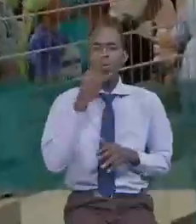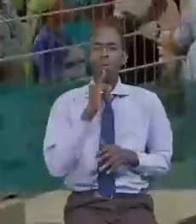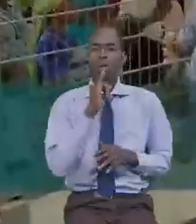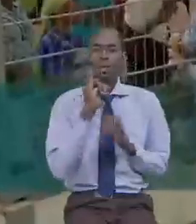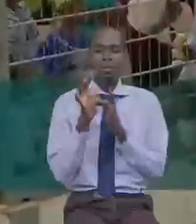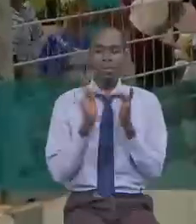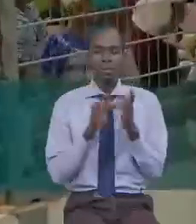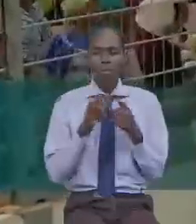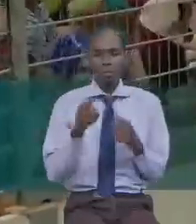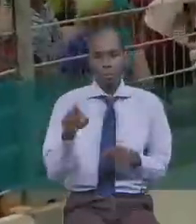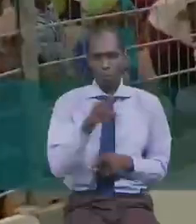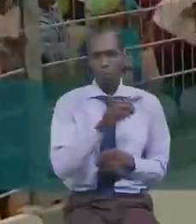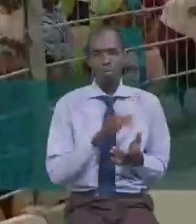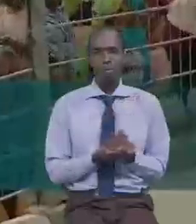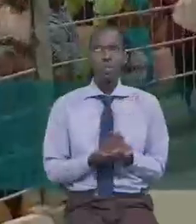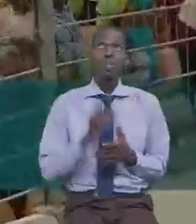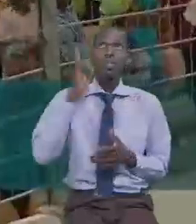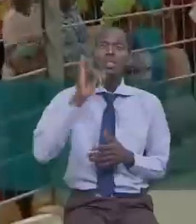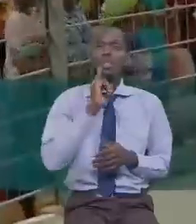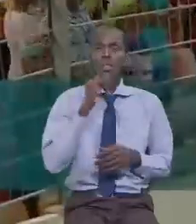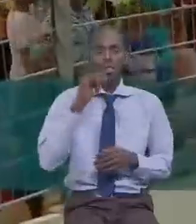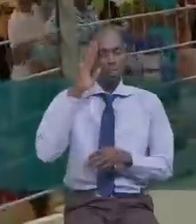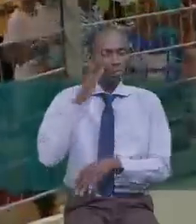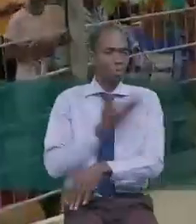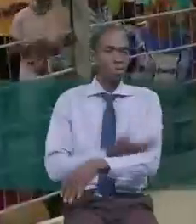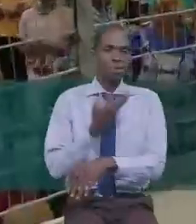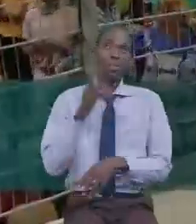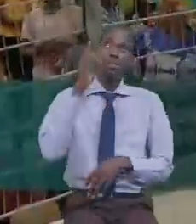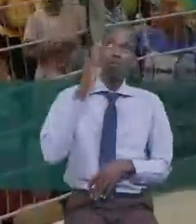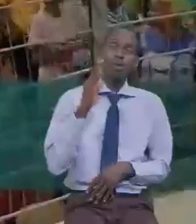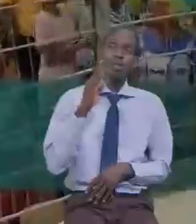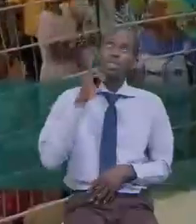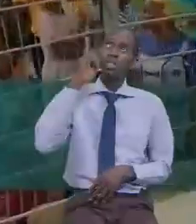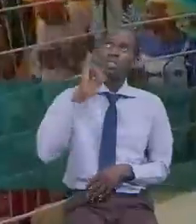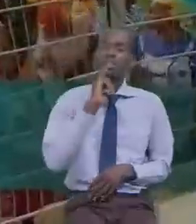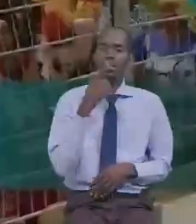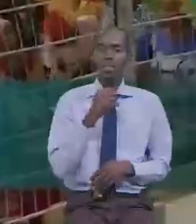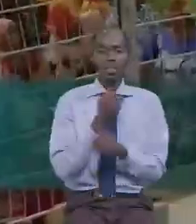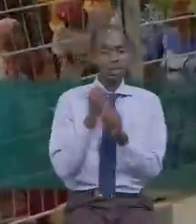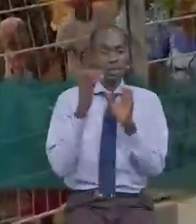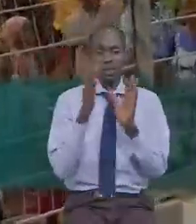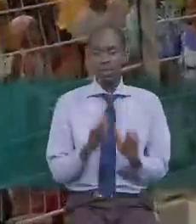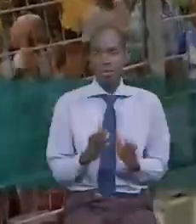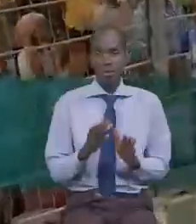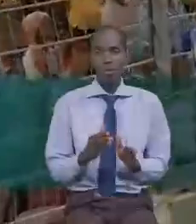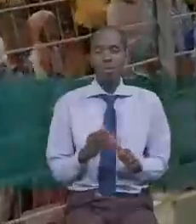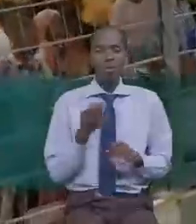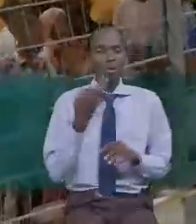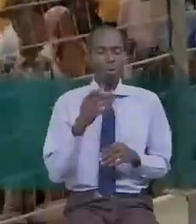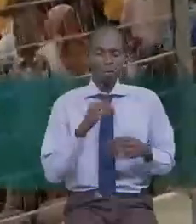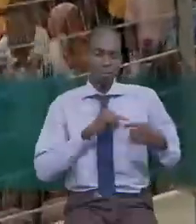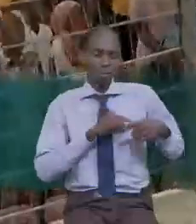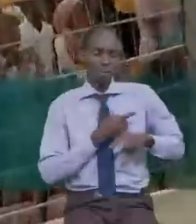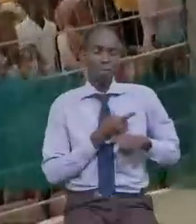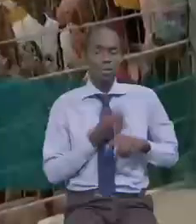Is the Son of God? Is the Savior? of the guilty. He's the